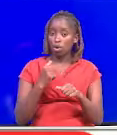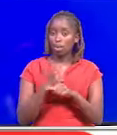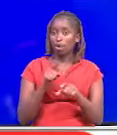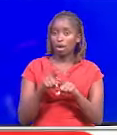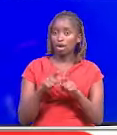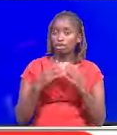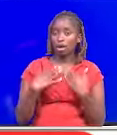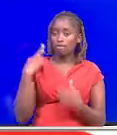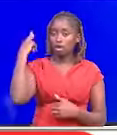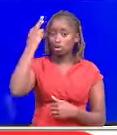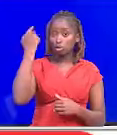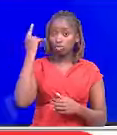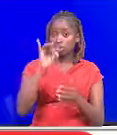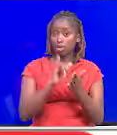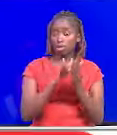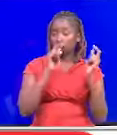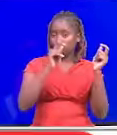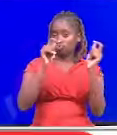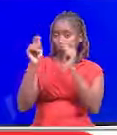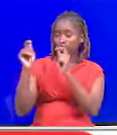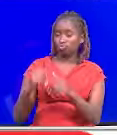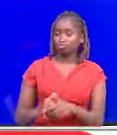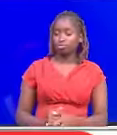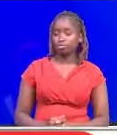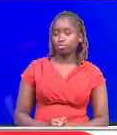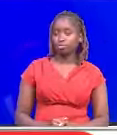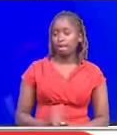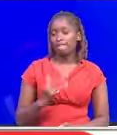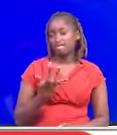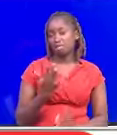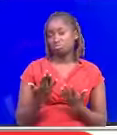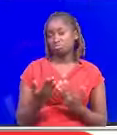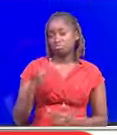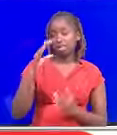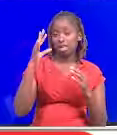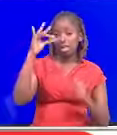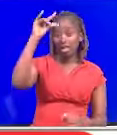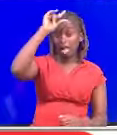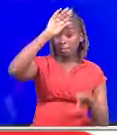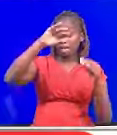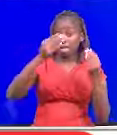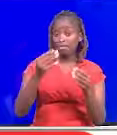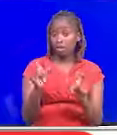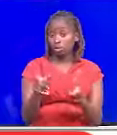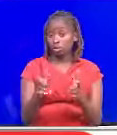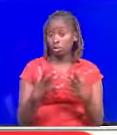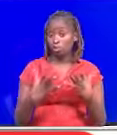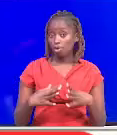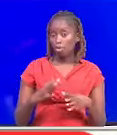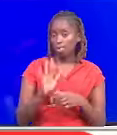for the demonstrations. Nafikiri serikali iwape waandishi wa habari uhuru wao. Kwa sababu